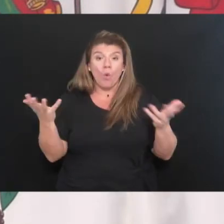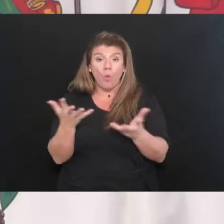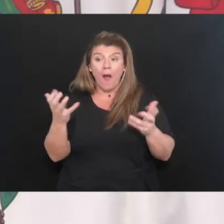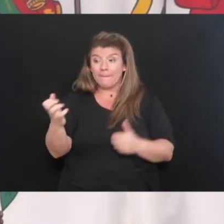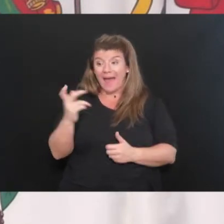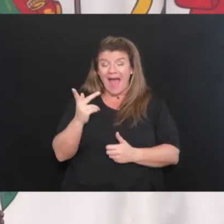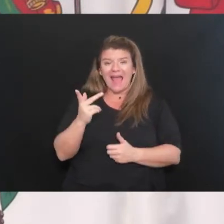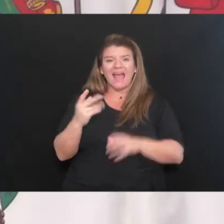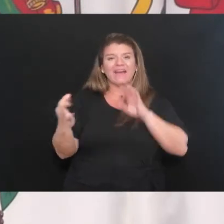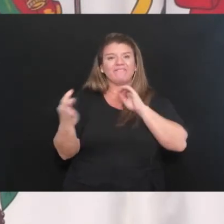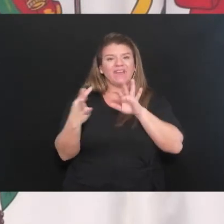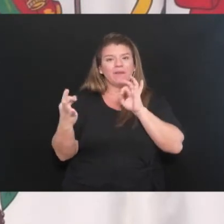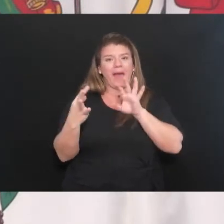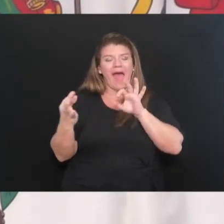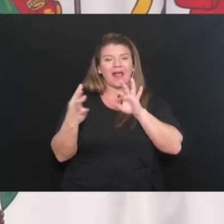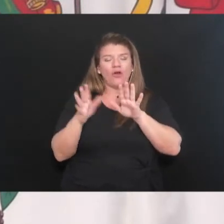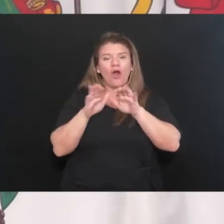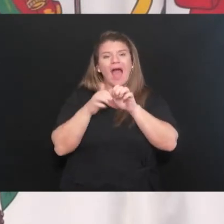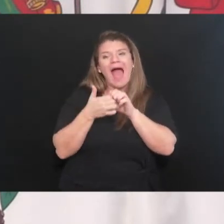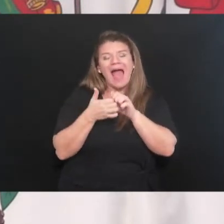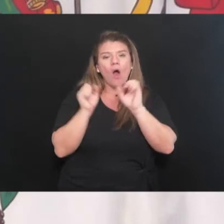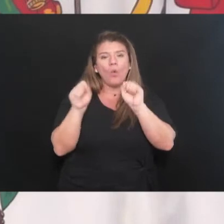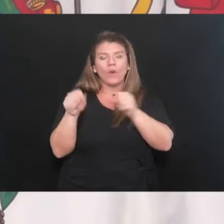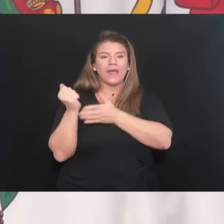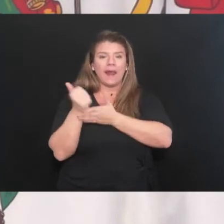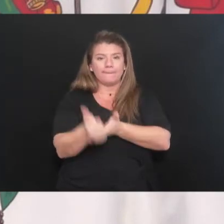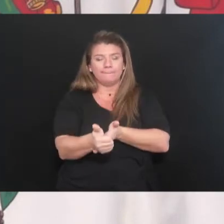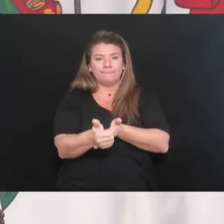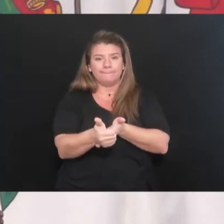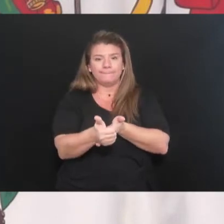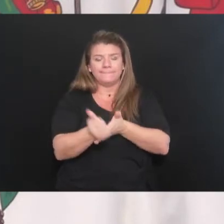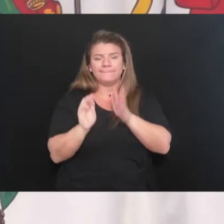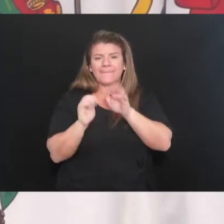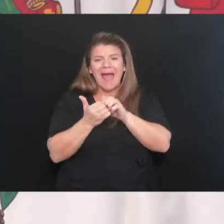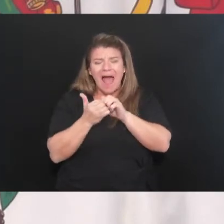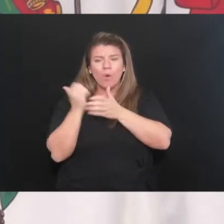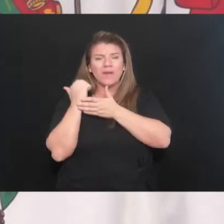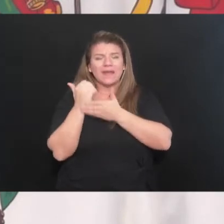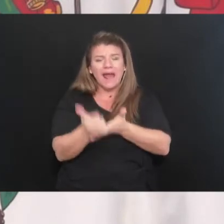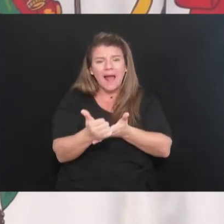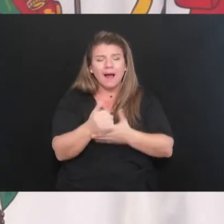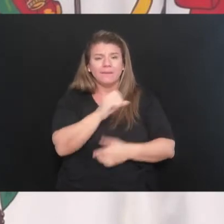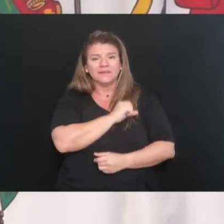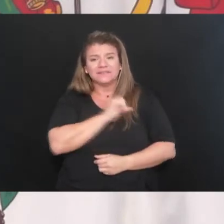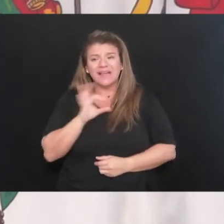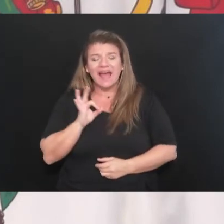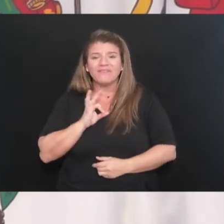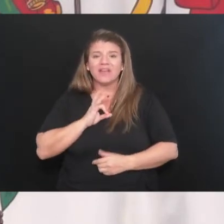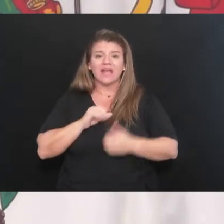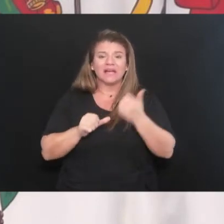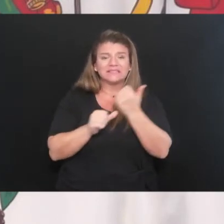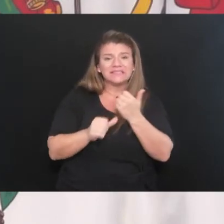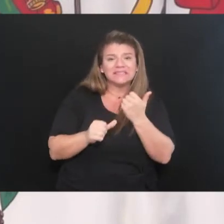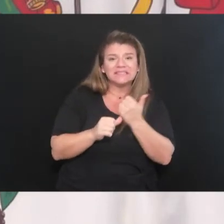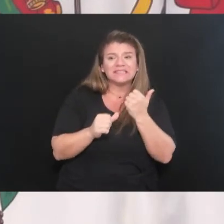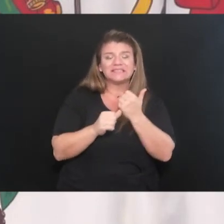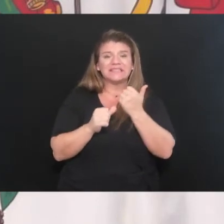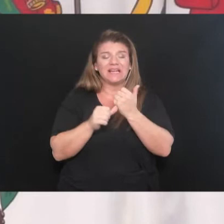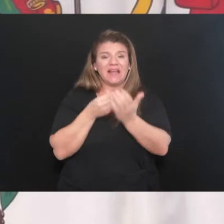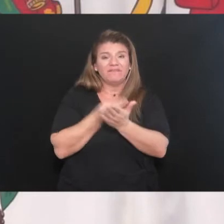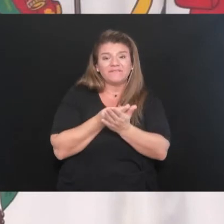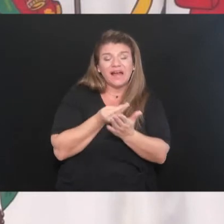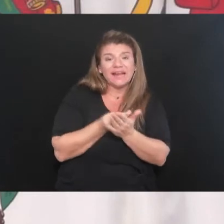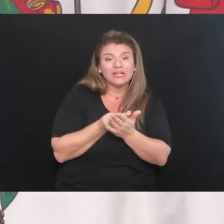feedback from you on how we can help with staffing assistance, how we can help with